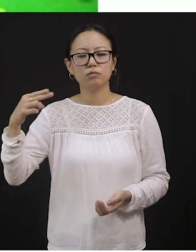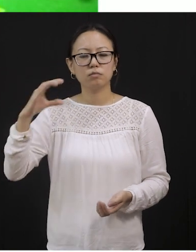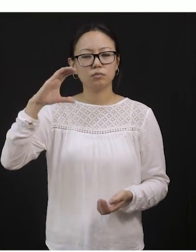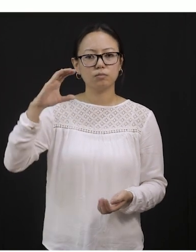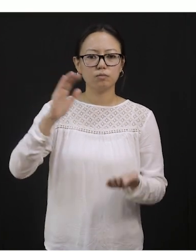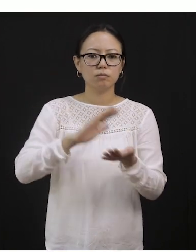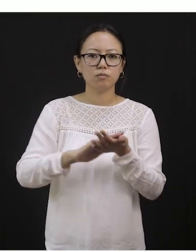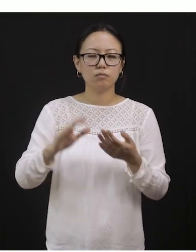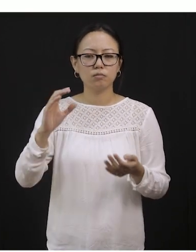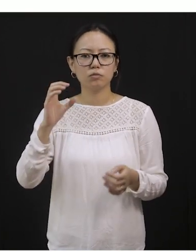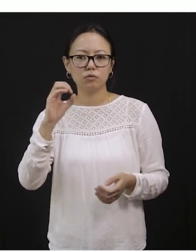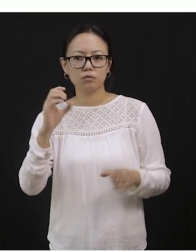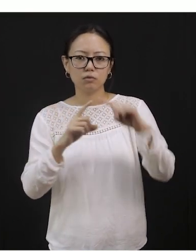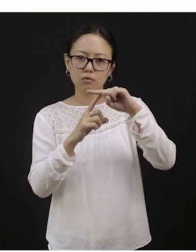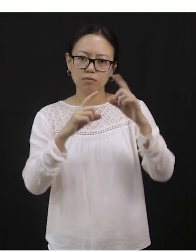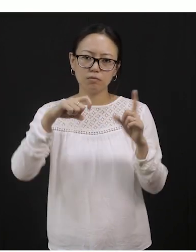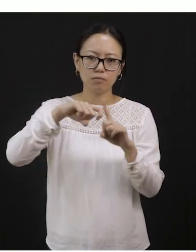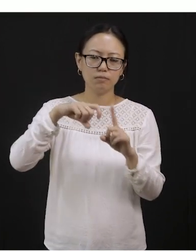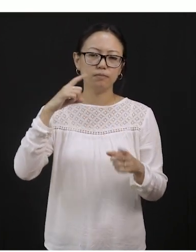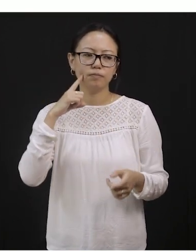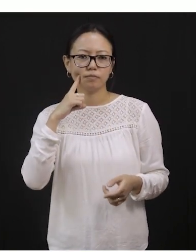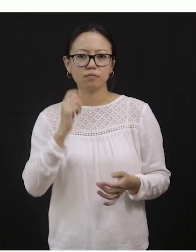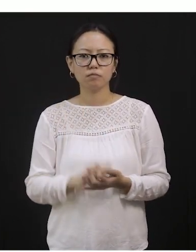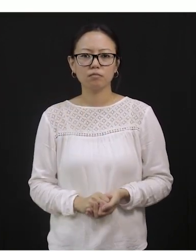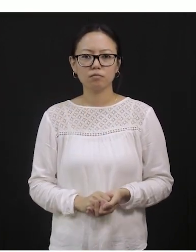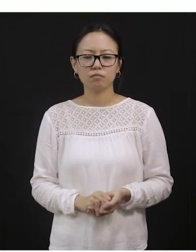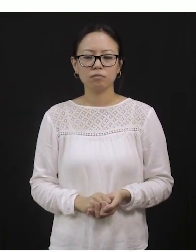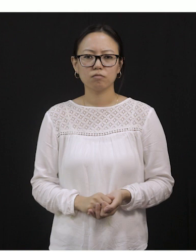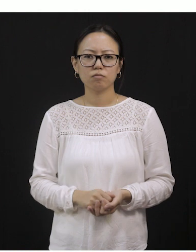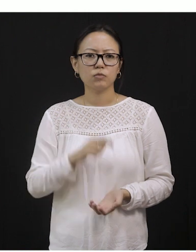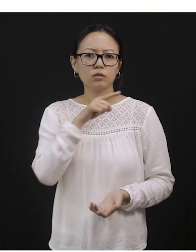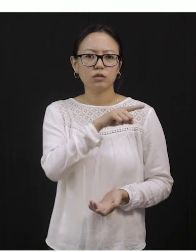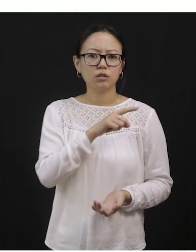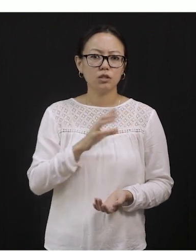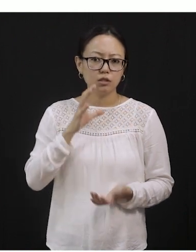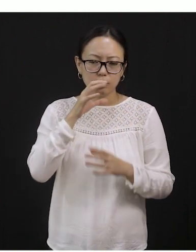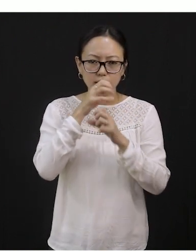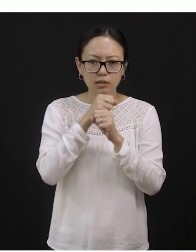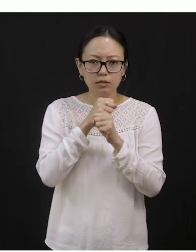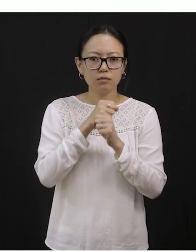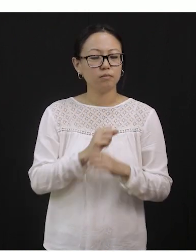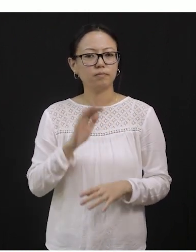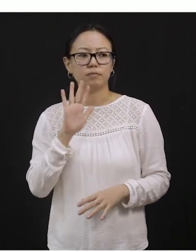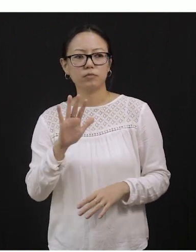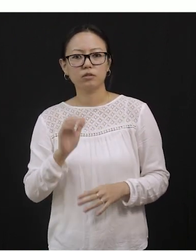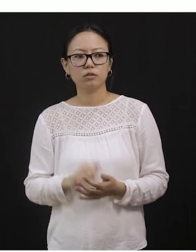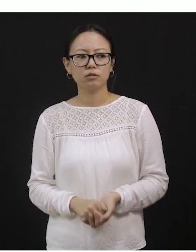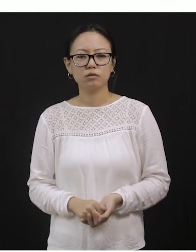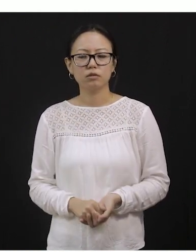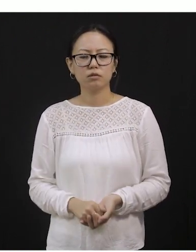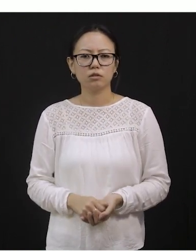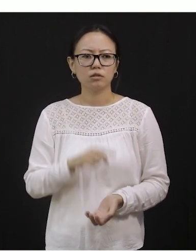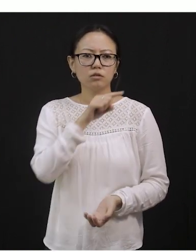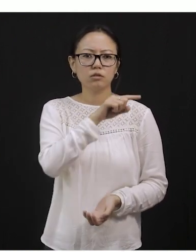All right? Okay. Now, Chota Pim has a secret. You know that? Okay. So, Chota Pim, he used